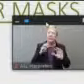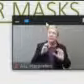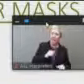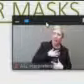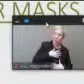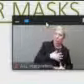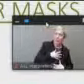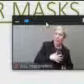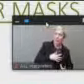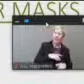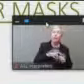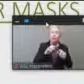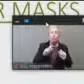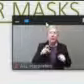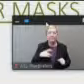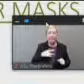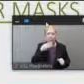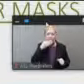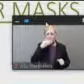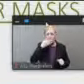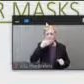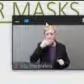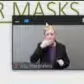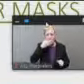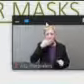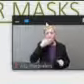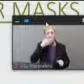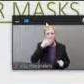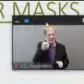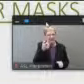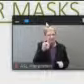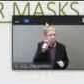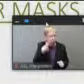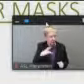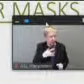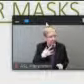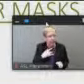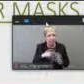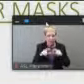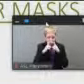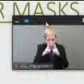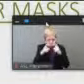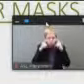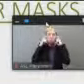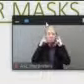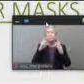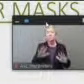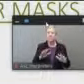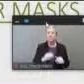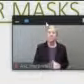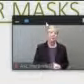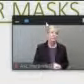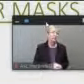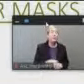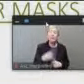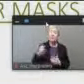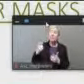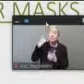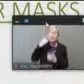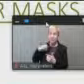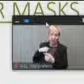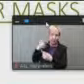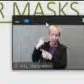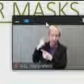it should move in and out a little bit. You should feel that as the air flows through the mask. You know, there were a couple reports this week of outbreaks